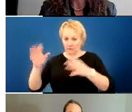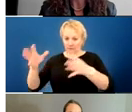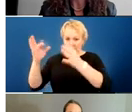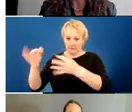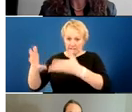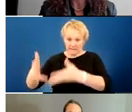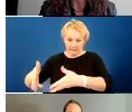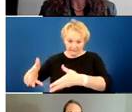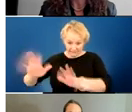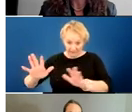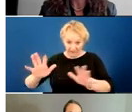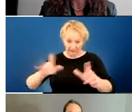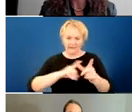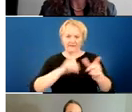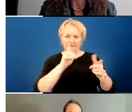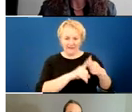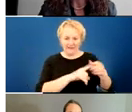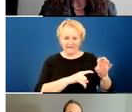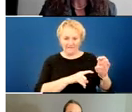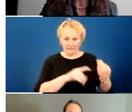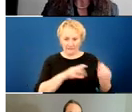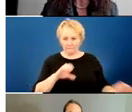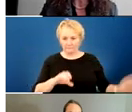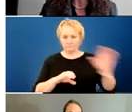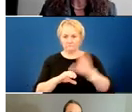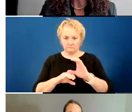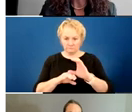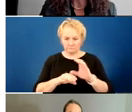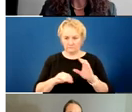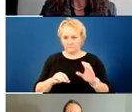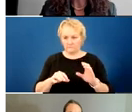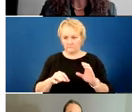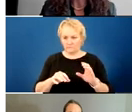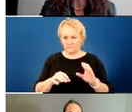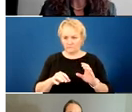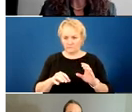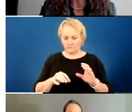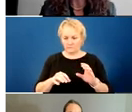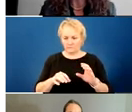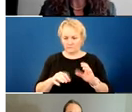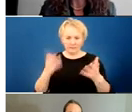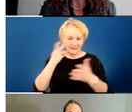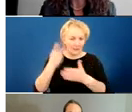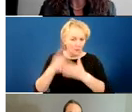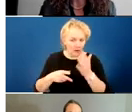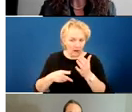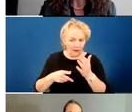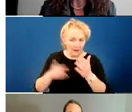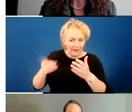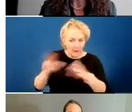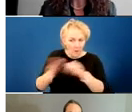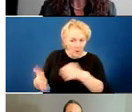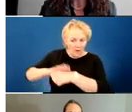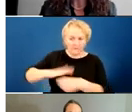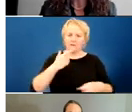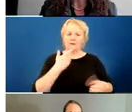renter's insurance has made some determinations. And so, because again, we'll fill in, looking at to see what they might be eligible for to fill